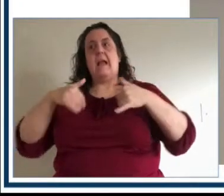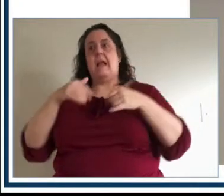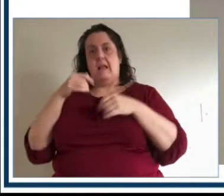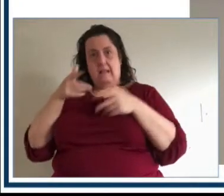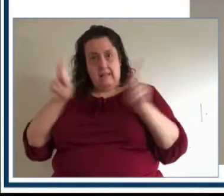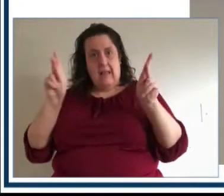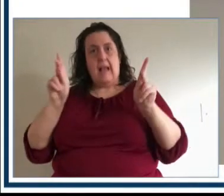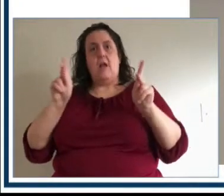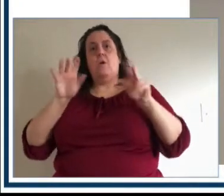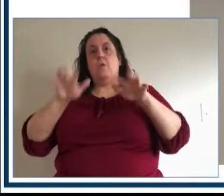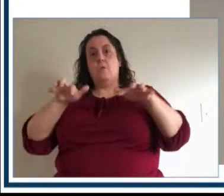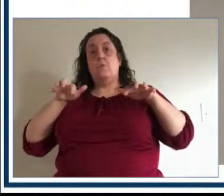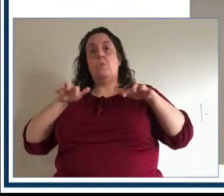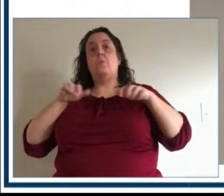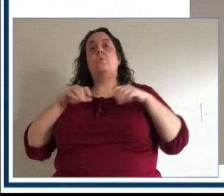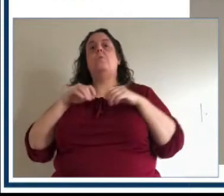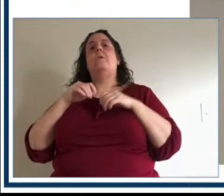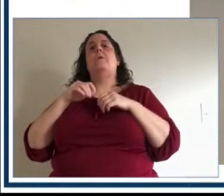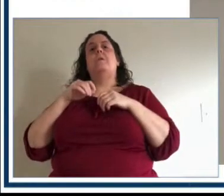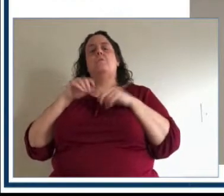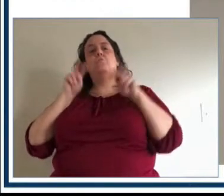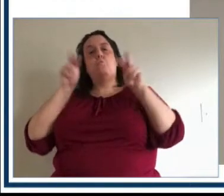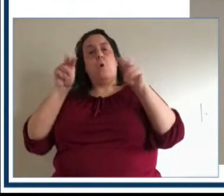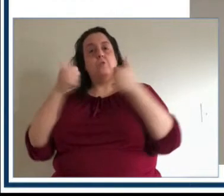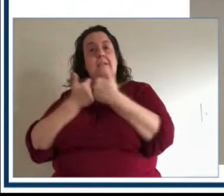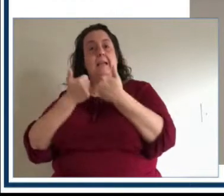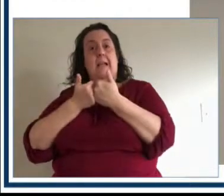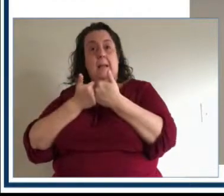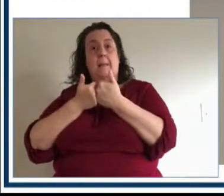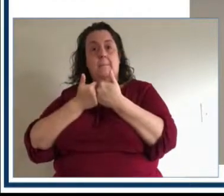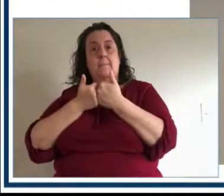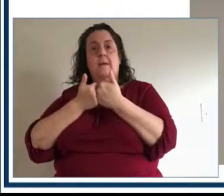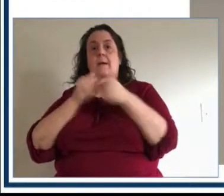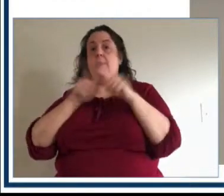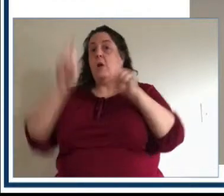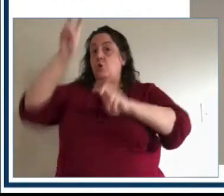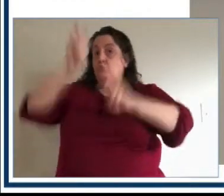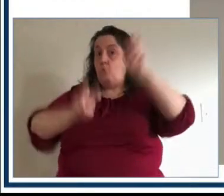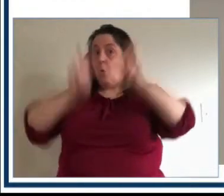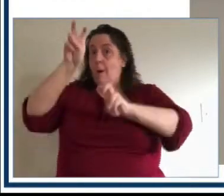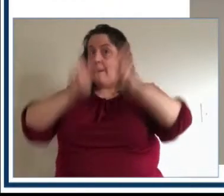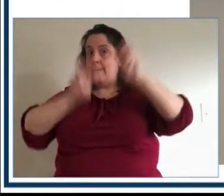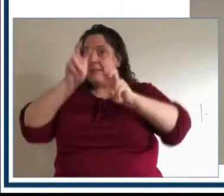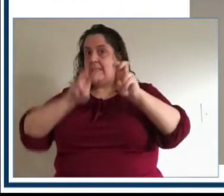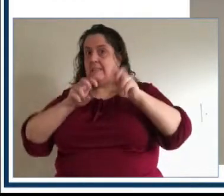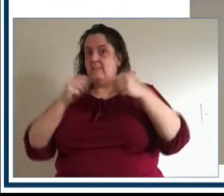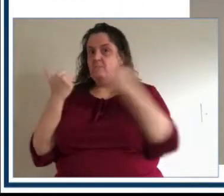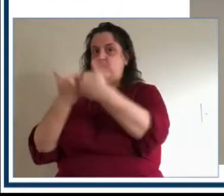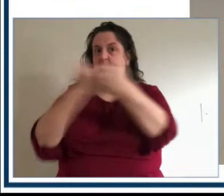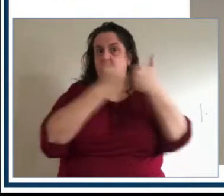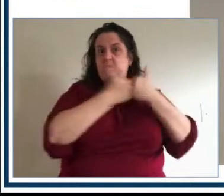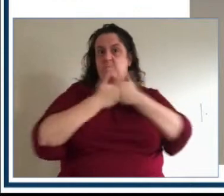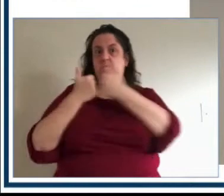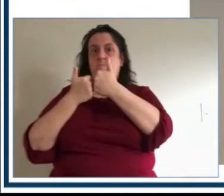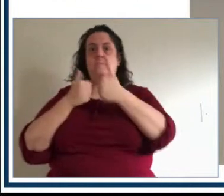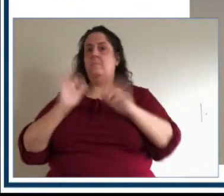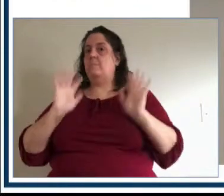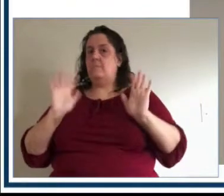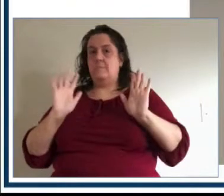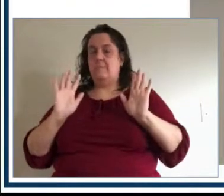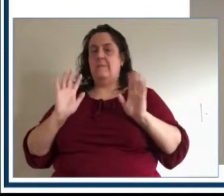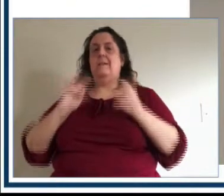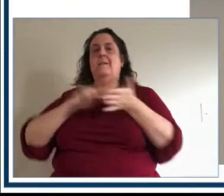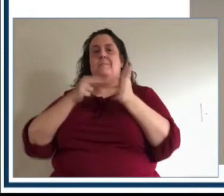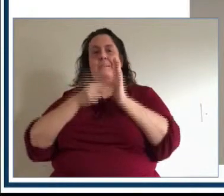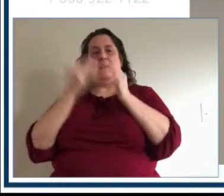no tournaments. So individual games, and we're really, so that should be, and limiting travel. So certainly for